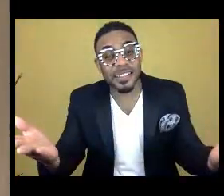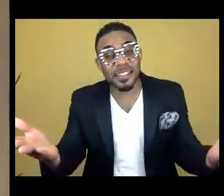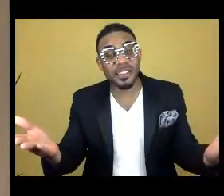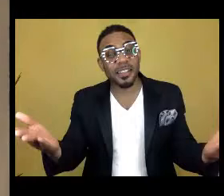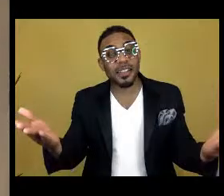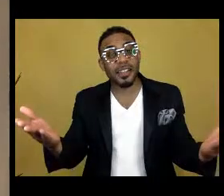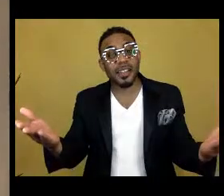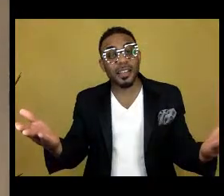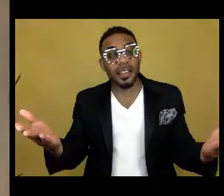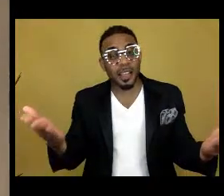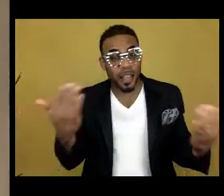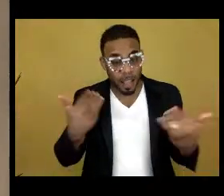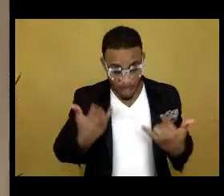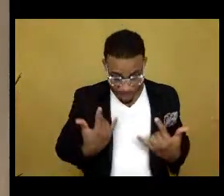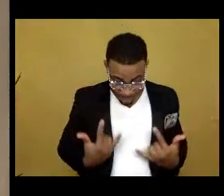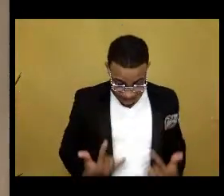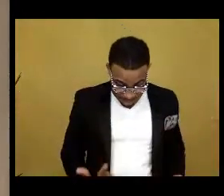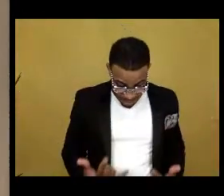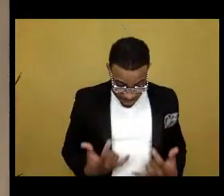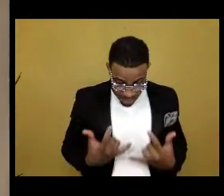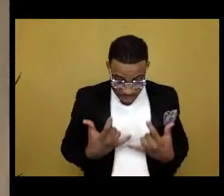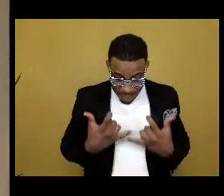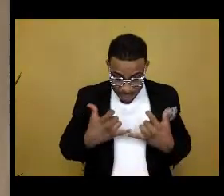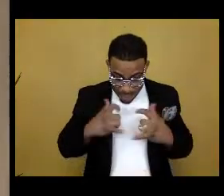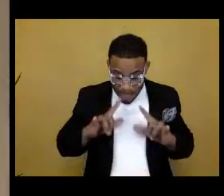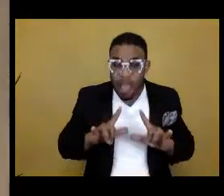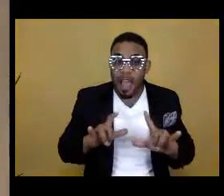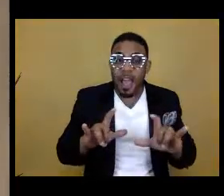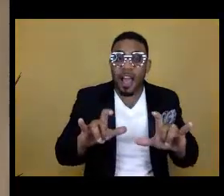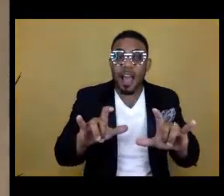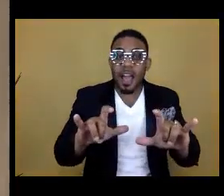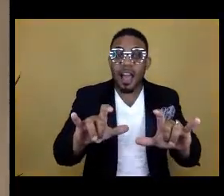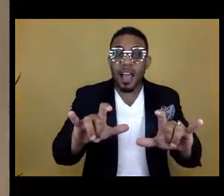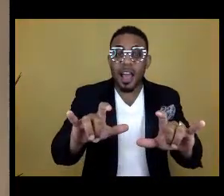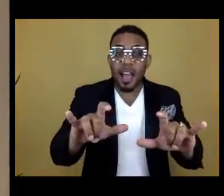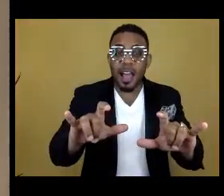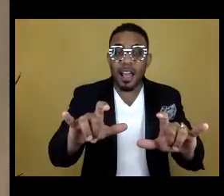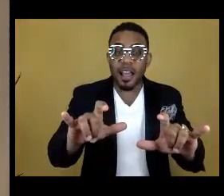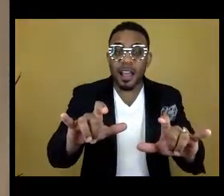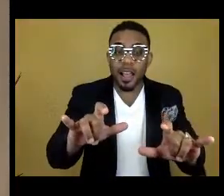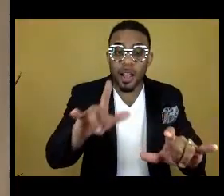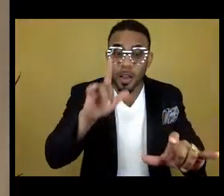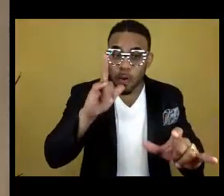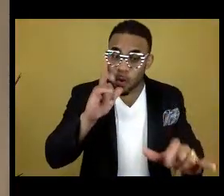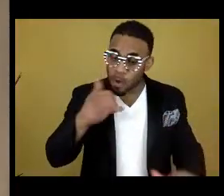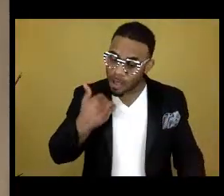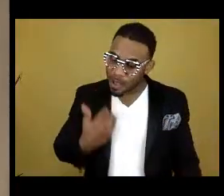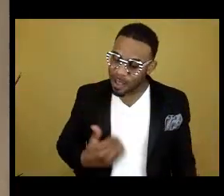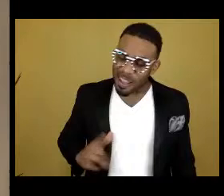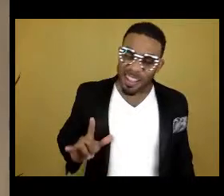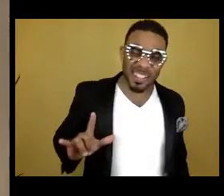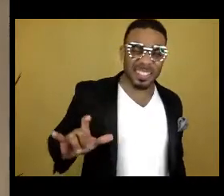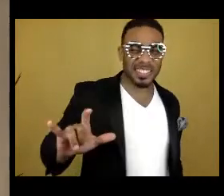say, I love who I love, who I love.